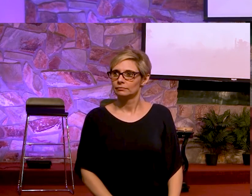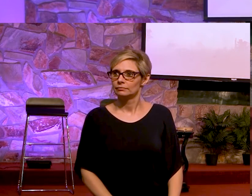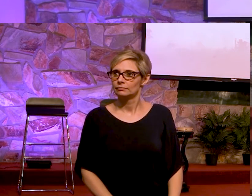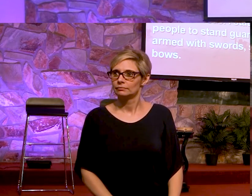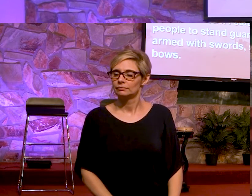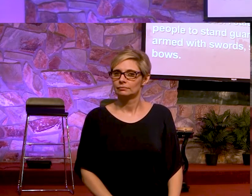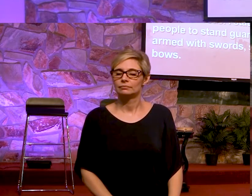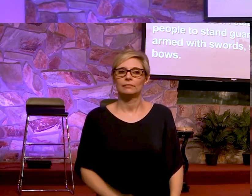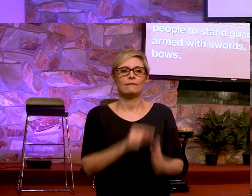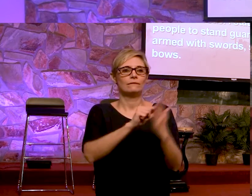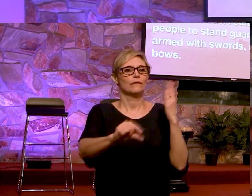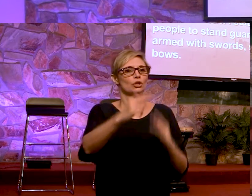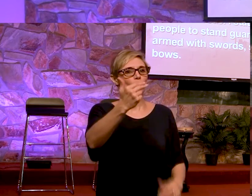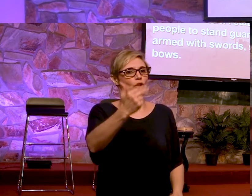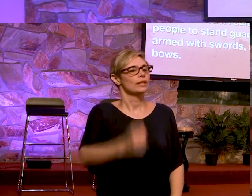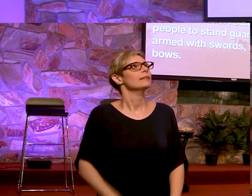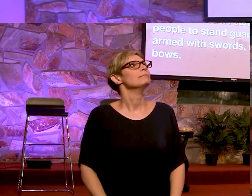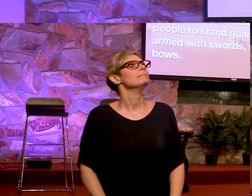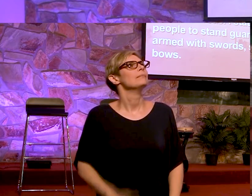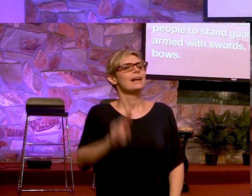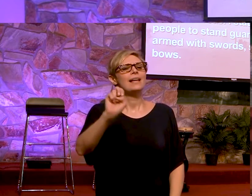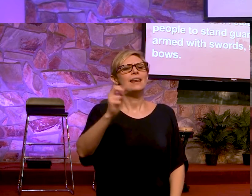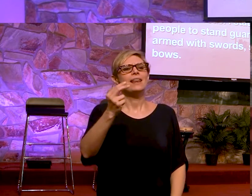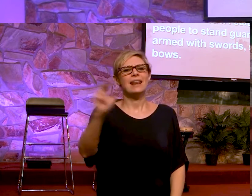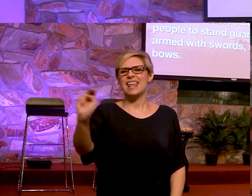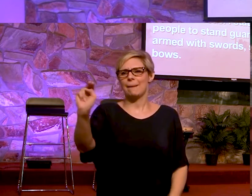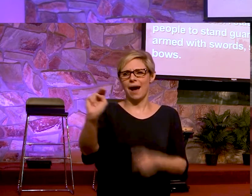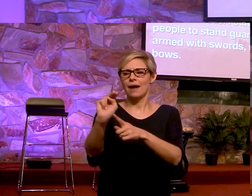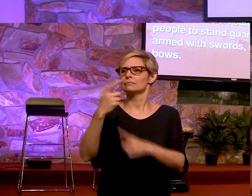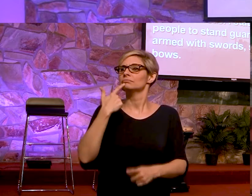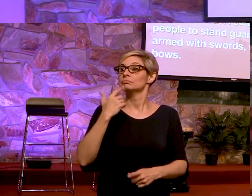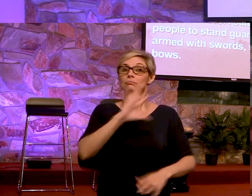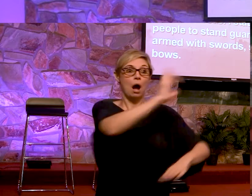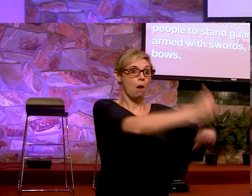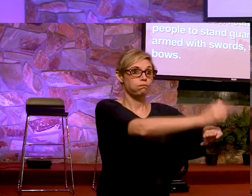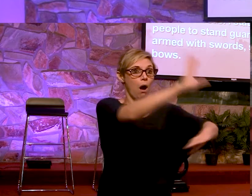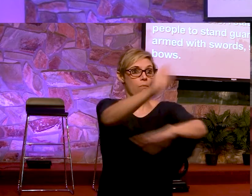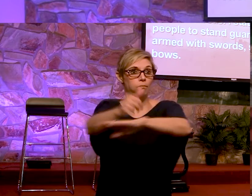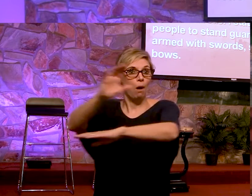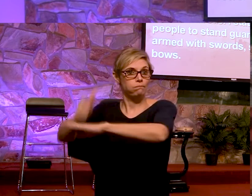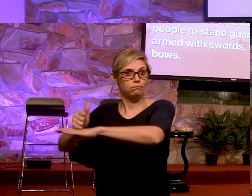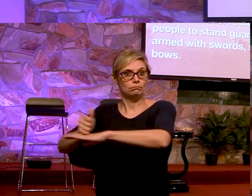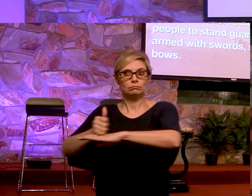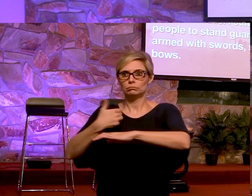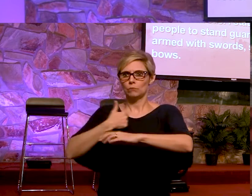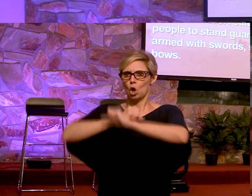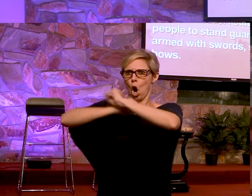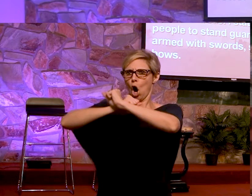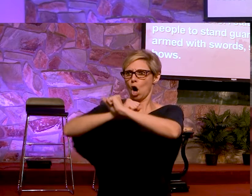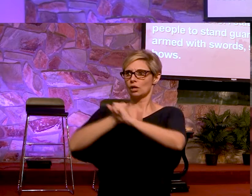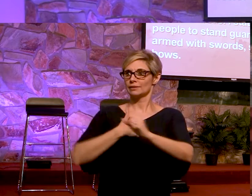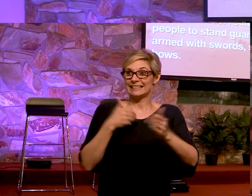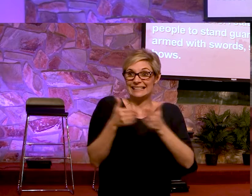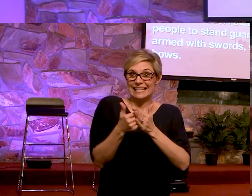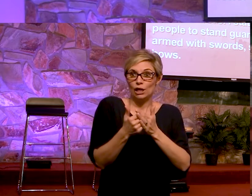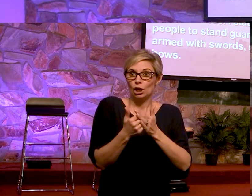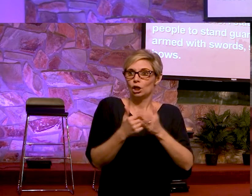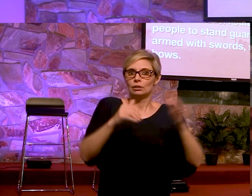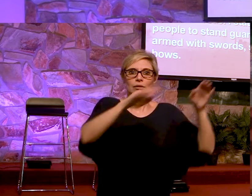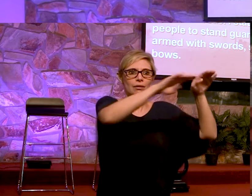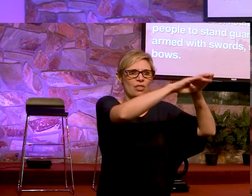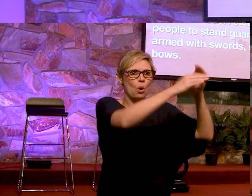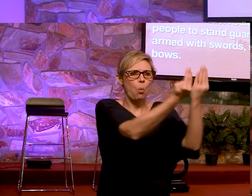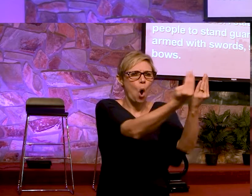Look at verse 13. Nehemiah says, so I placed armed guards behind the lowest parts of the wall in